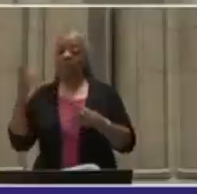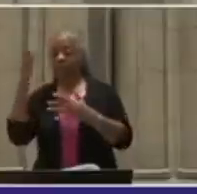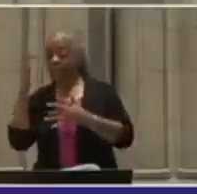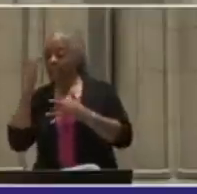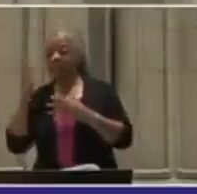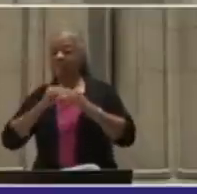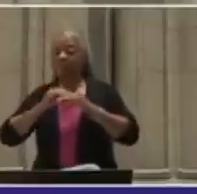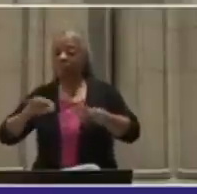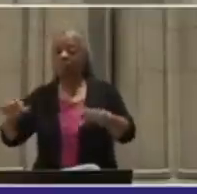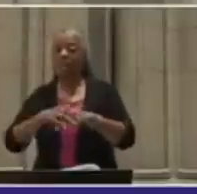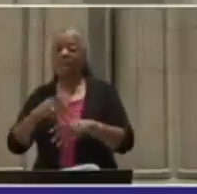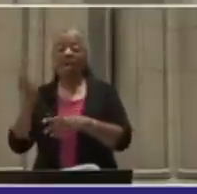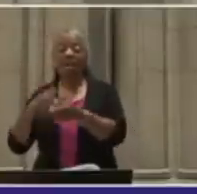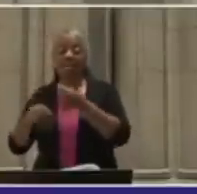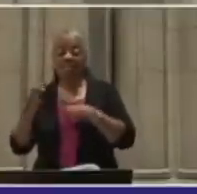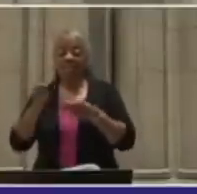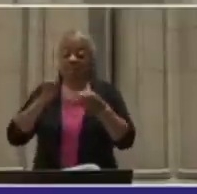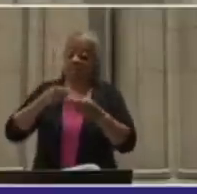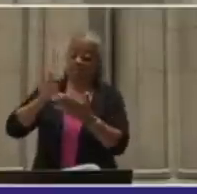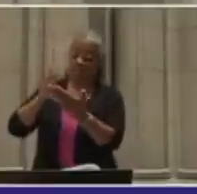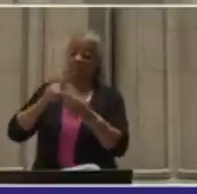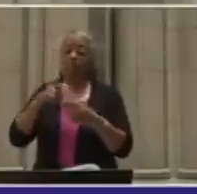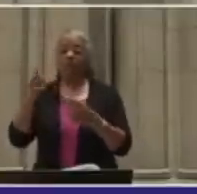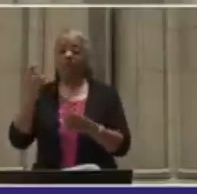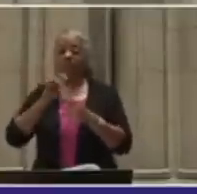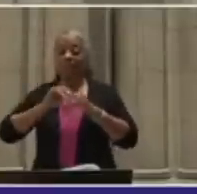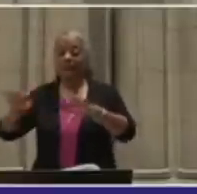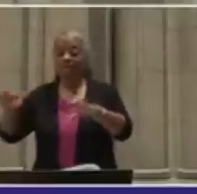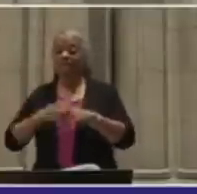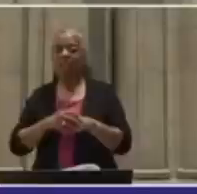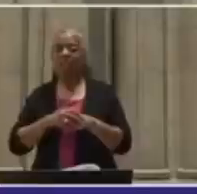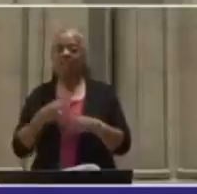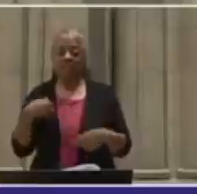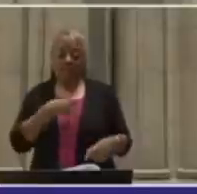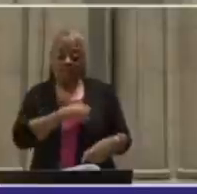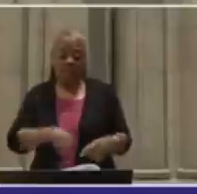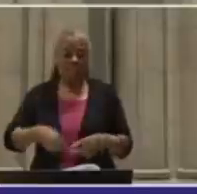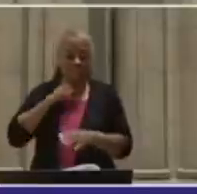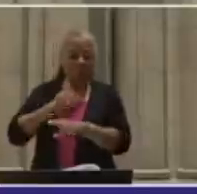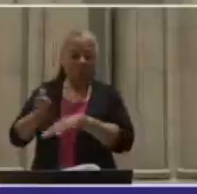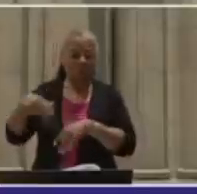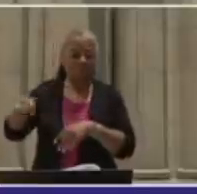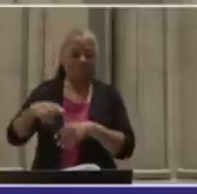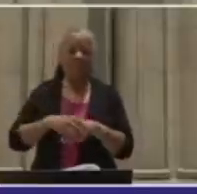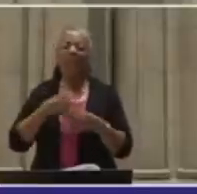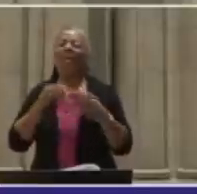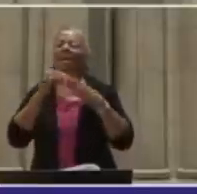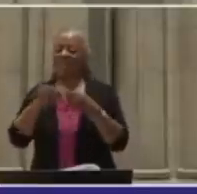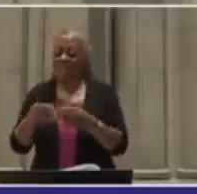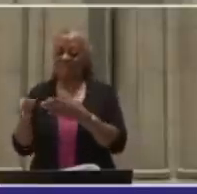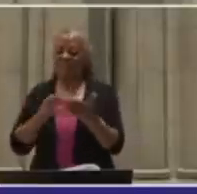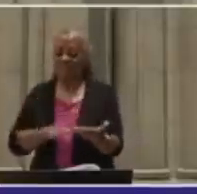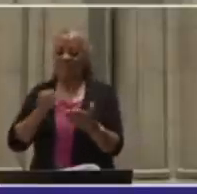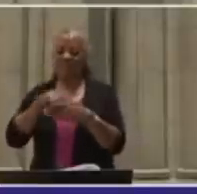out. And instead of dealing with the viruses, the Chinese were blamed, which led to deaths that